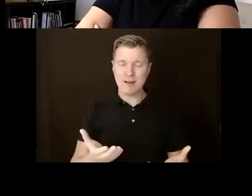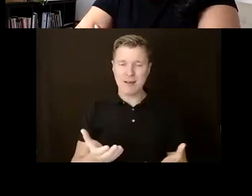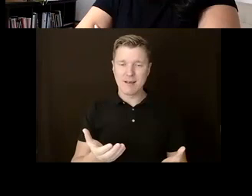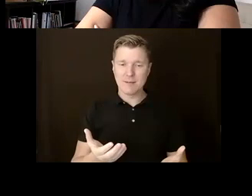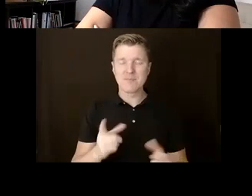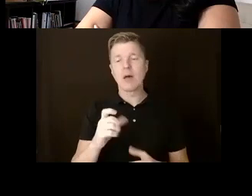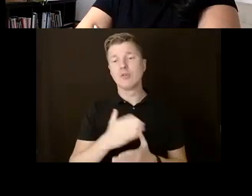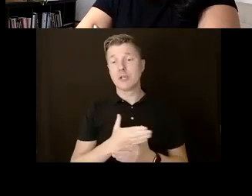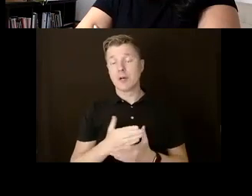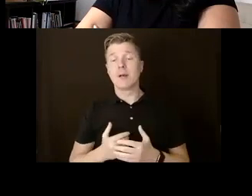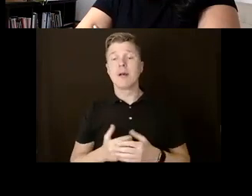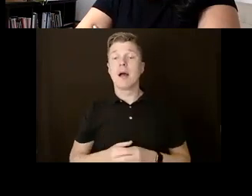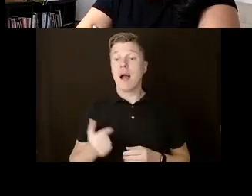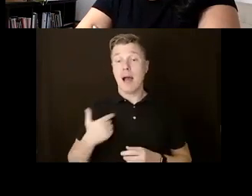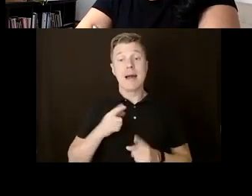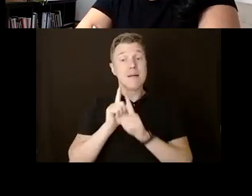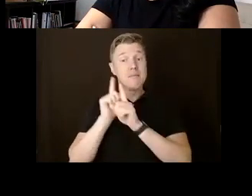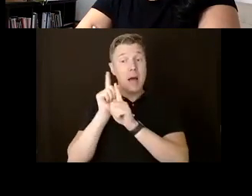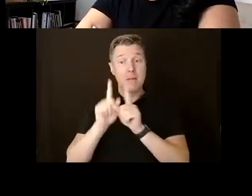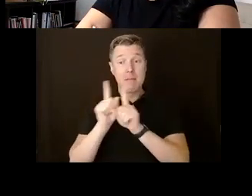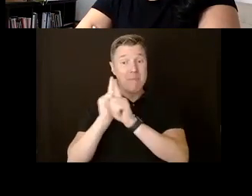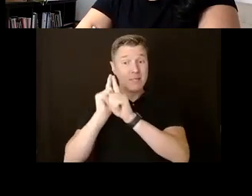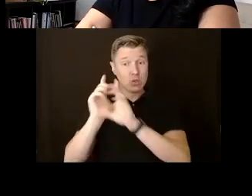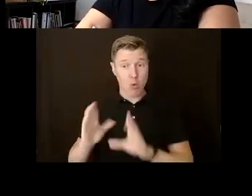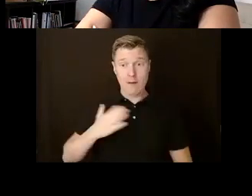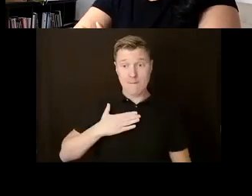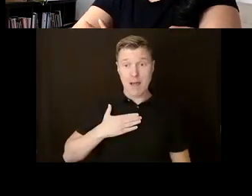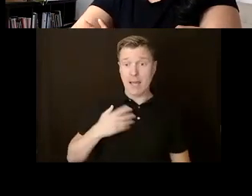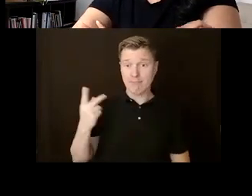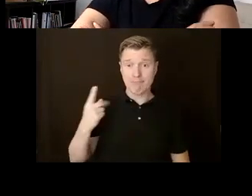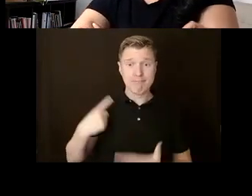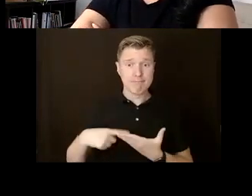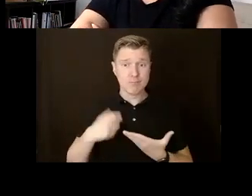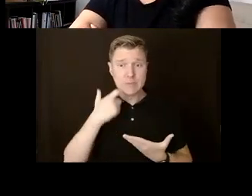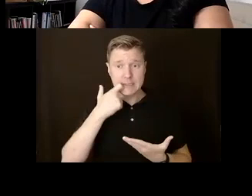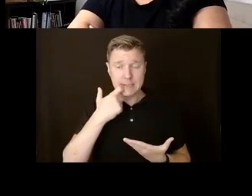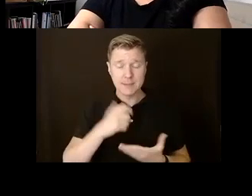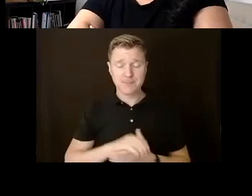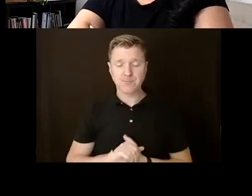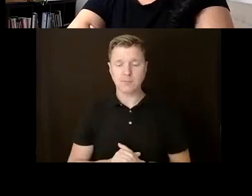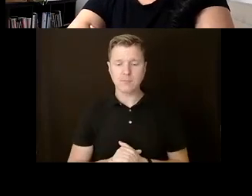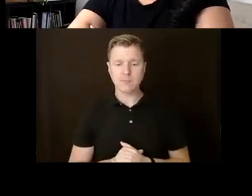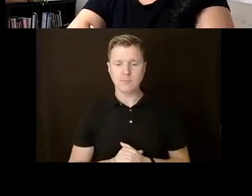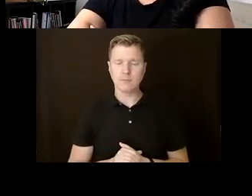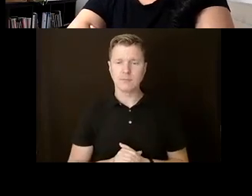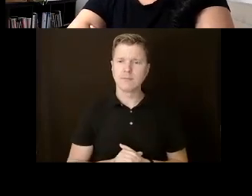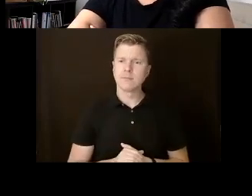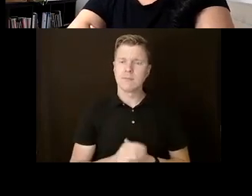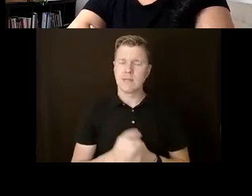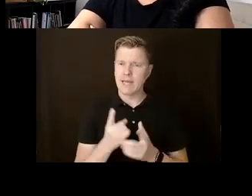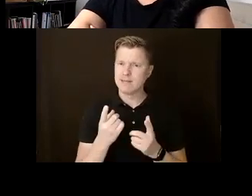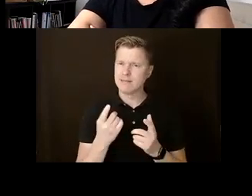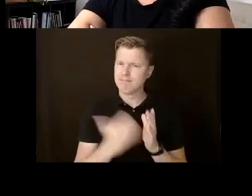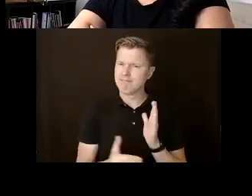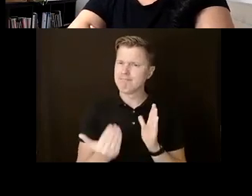share, a mentor of mine and I had a conversation about this recently. And the thing that was coming up was like,